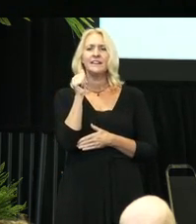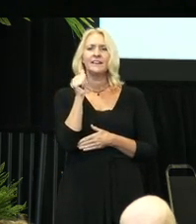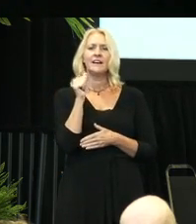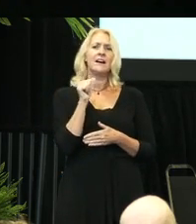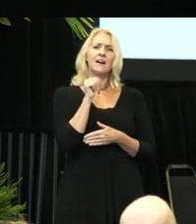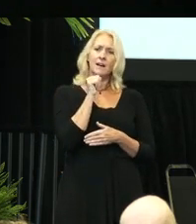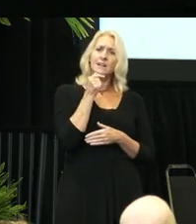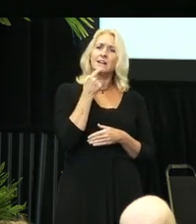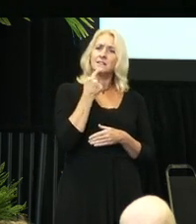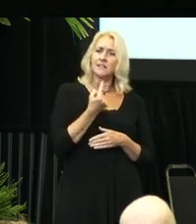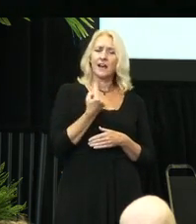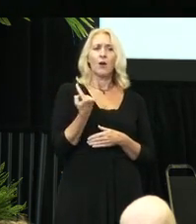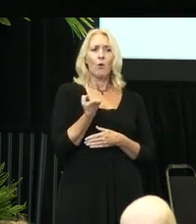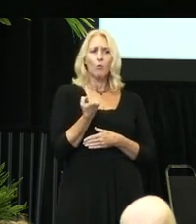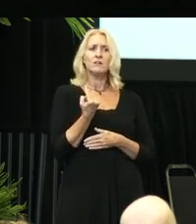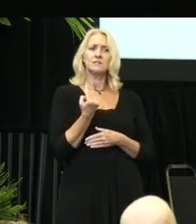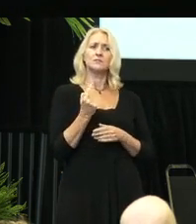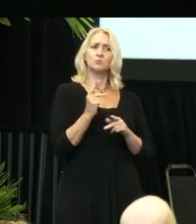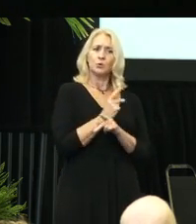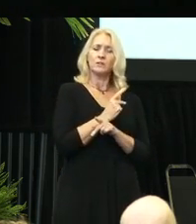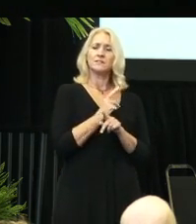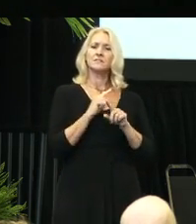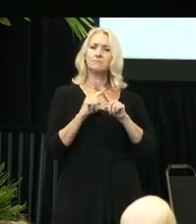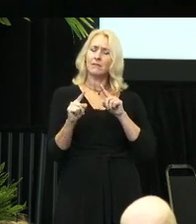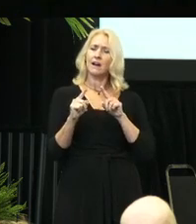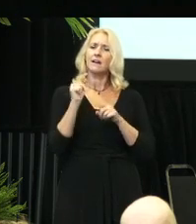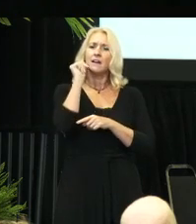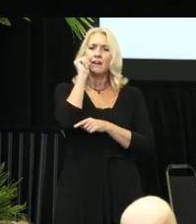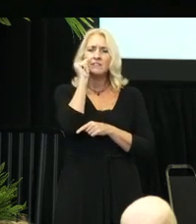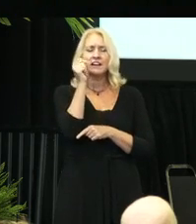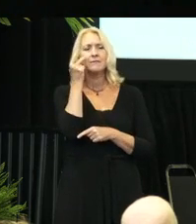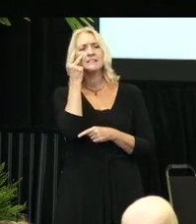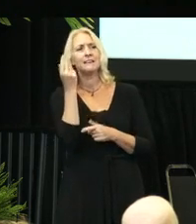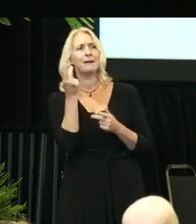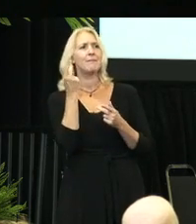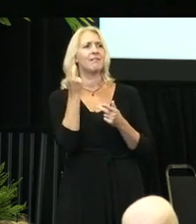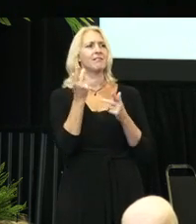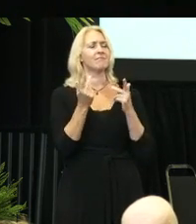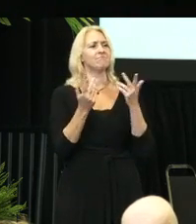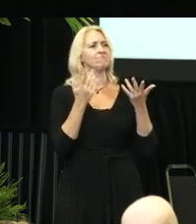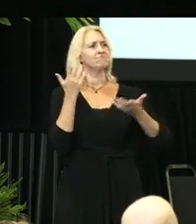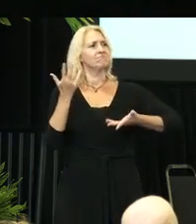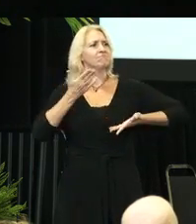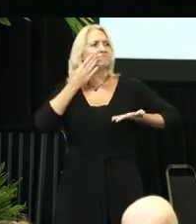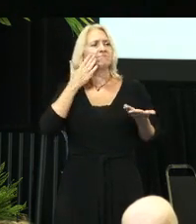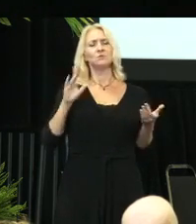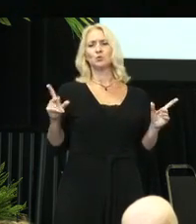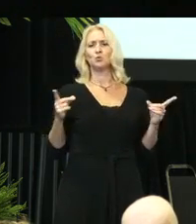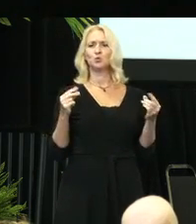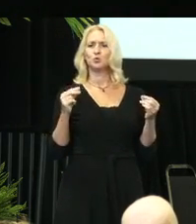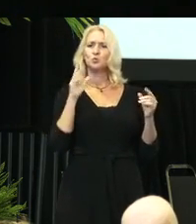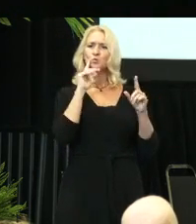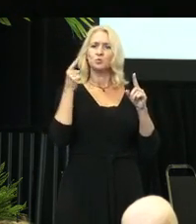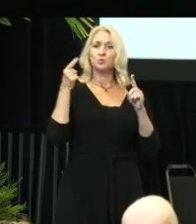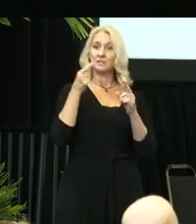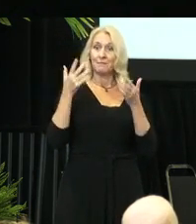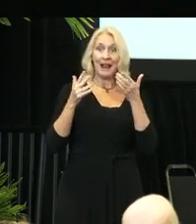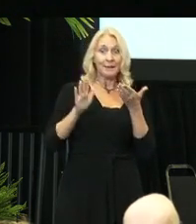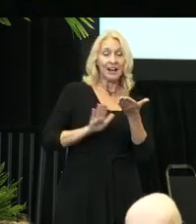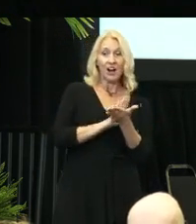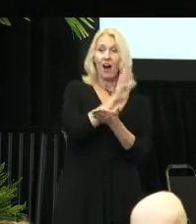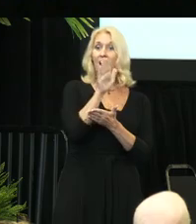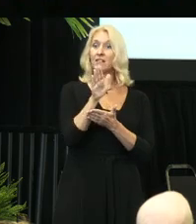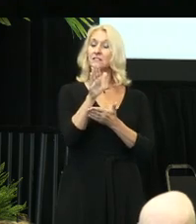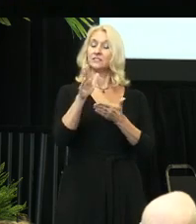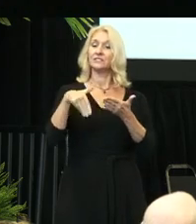see people every single day who are at a crossroads in their lives. Whether college is the next phase, a stepping off